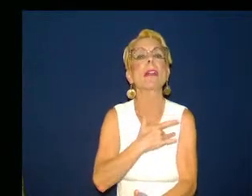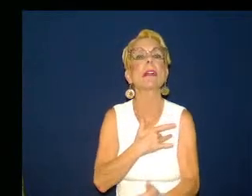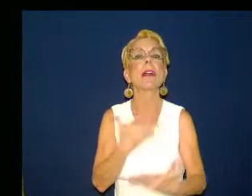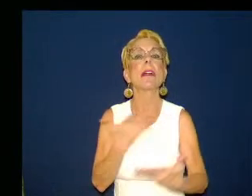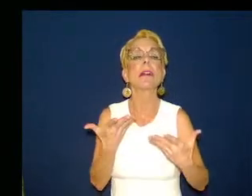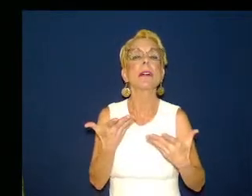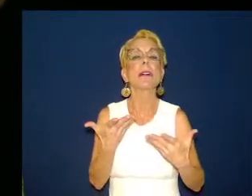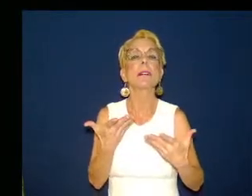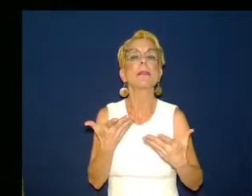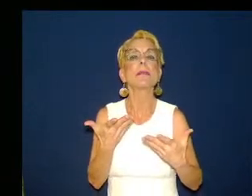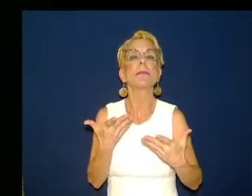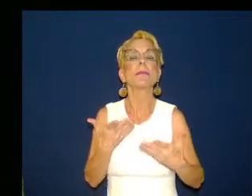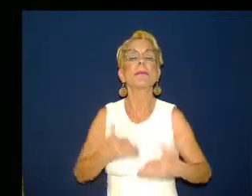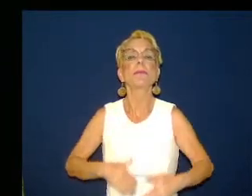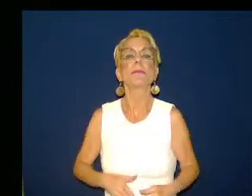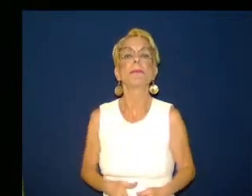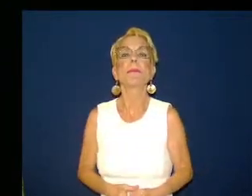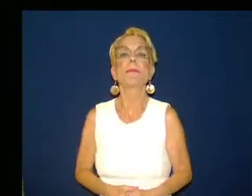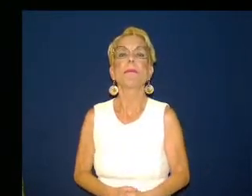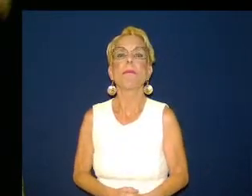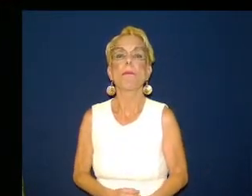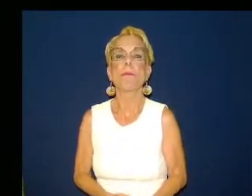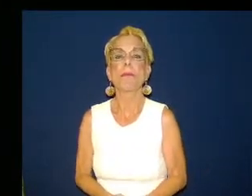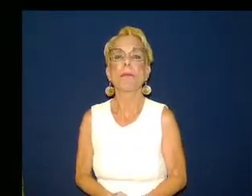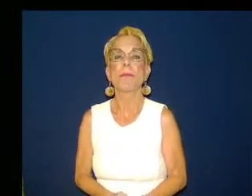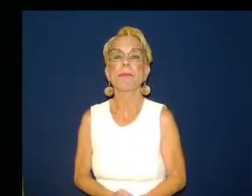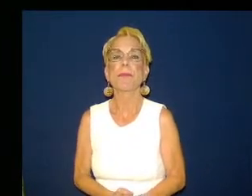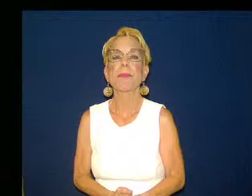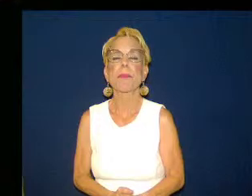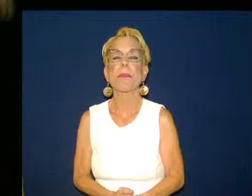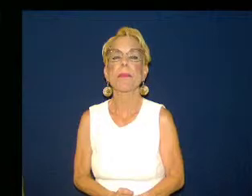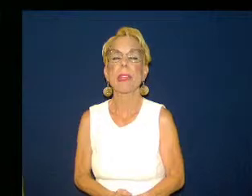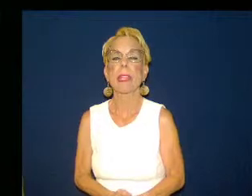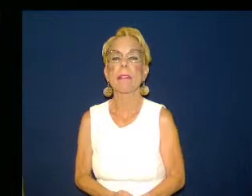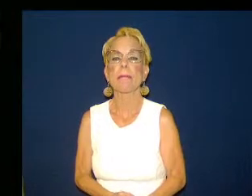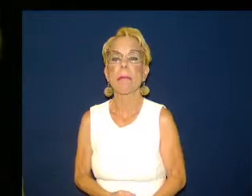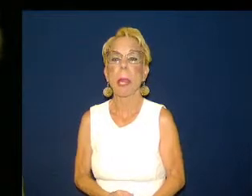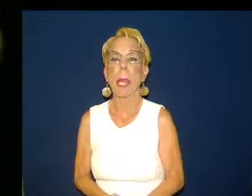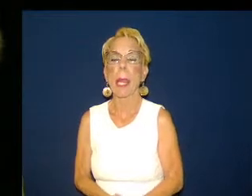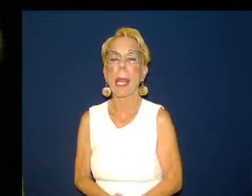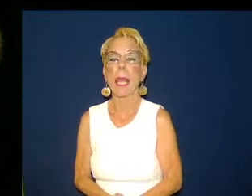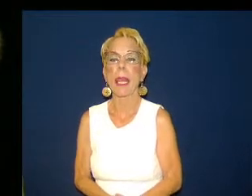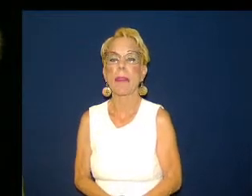one of those people that love Jesus. Listen, church, but I don't wholeheartedly follow Jesus.